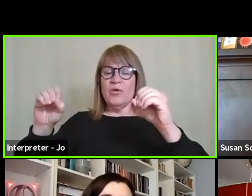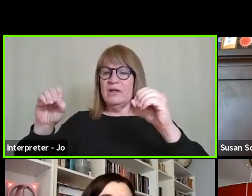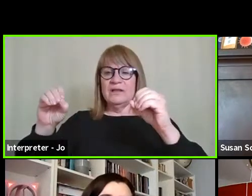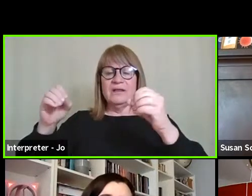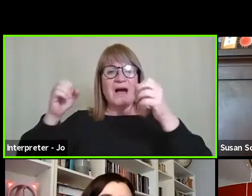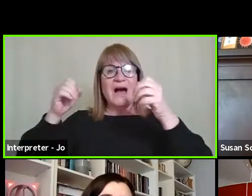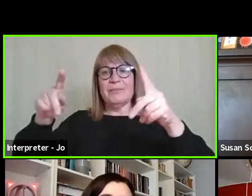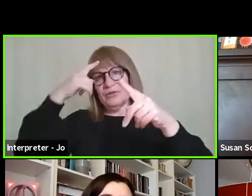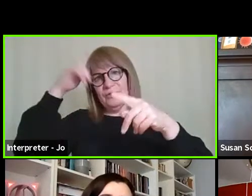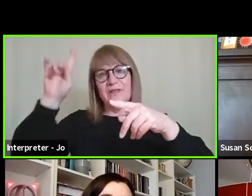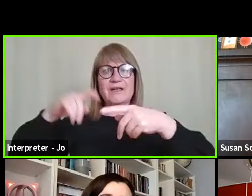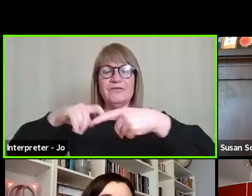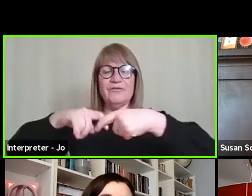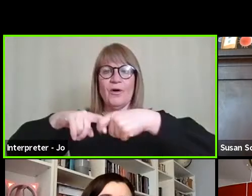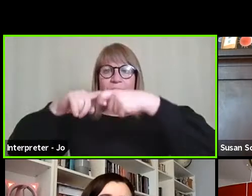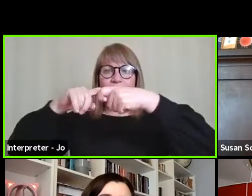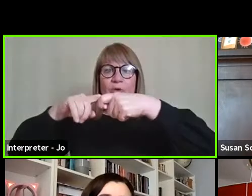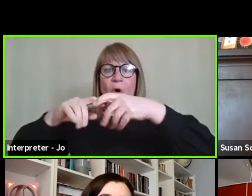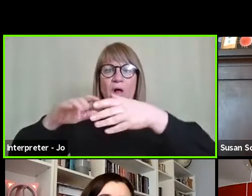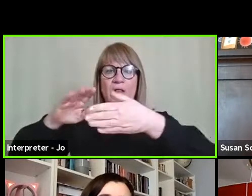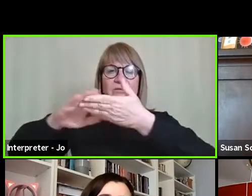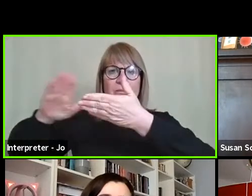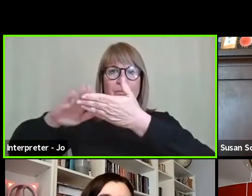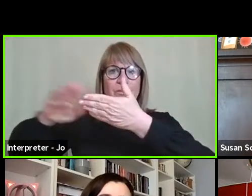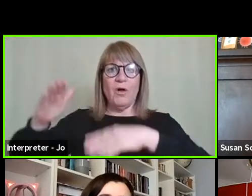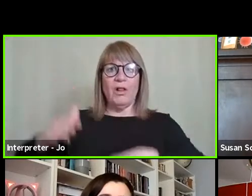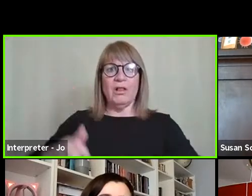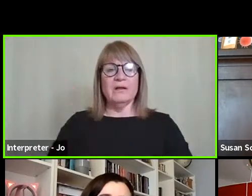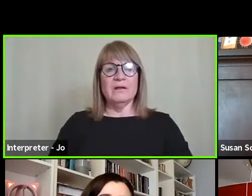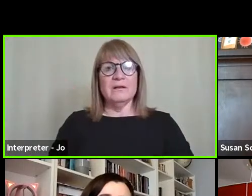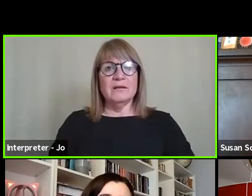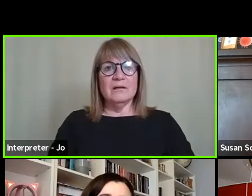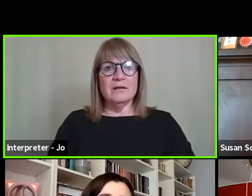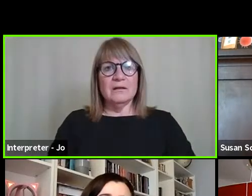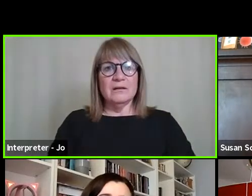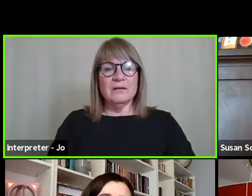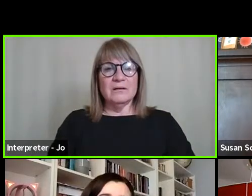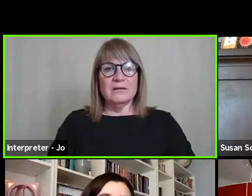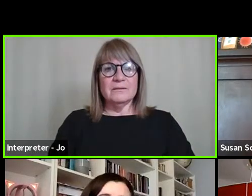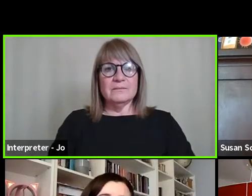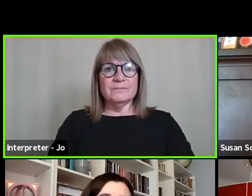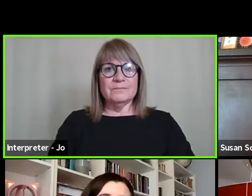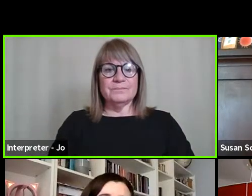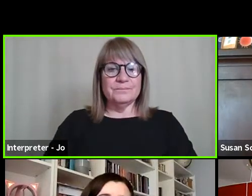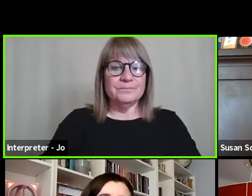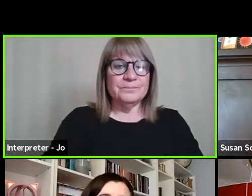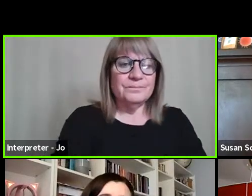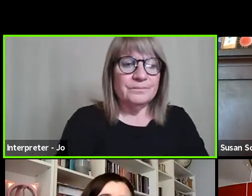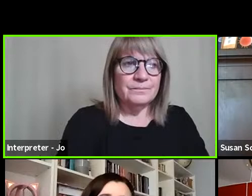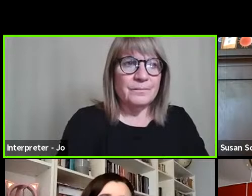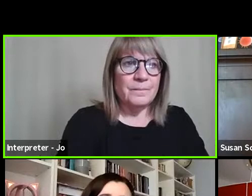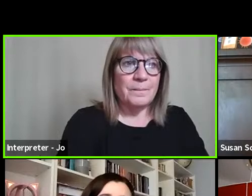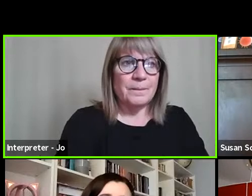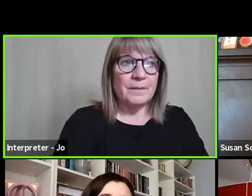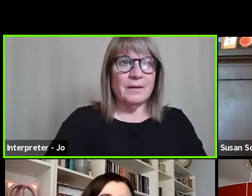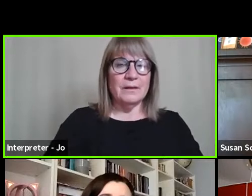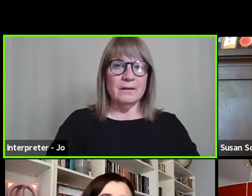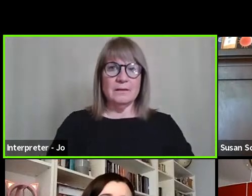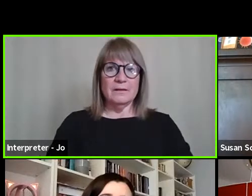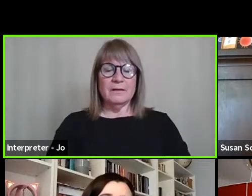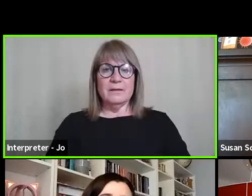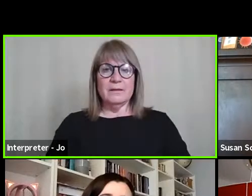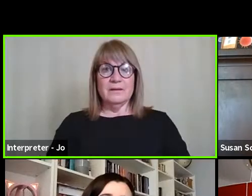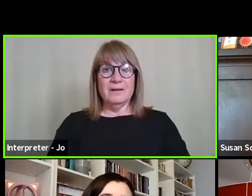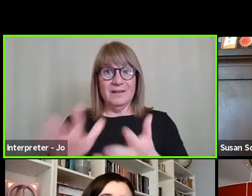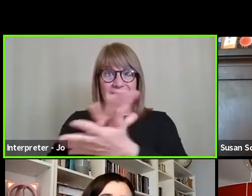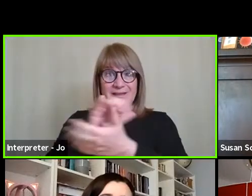take her case on because the damages under our legal system were considered so speculative because really